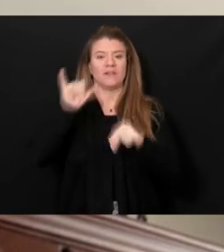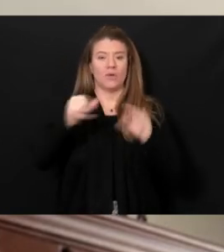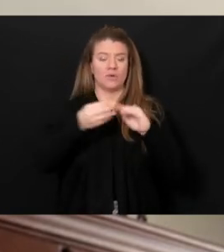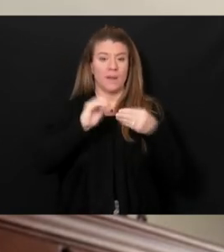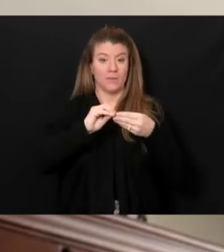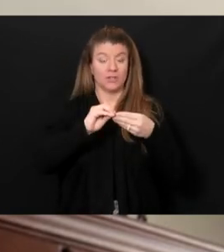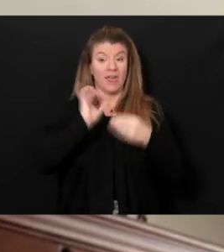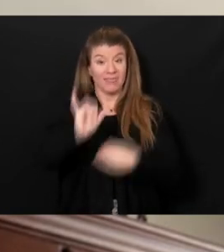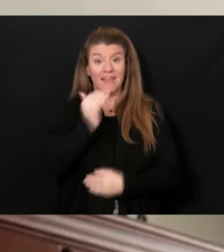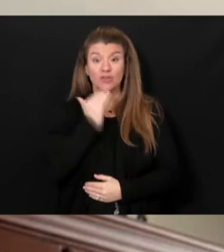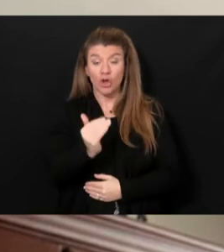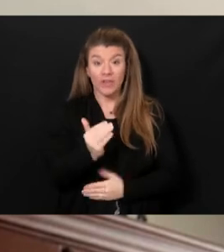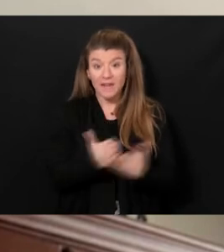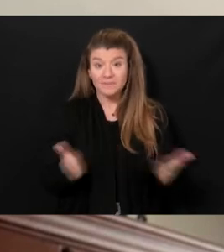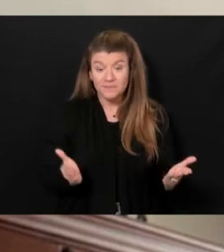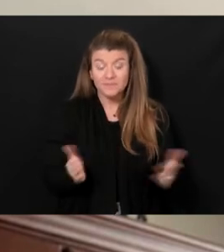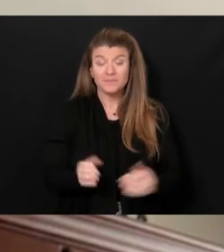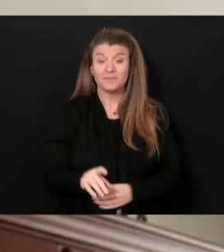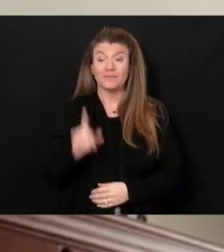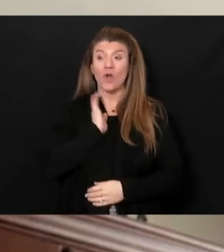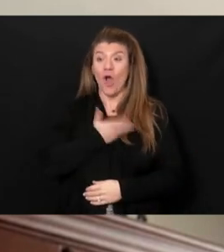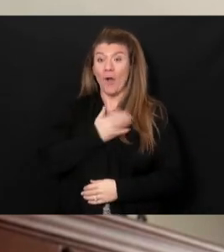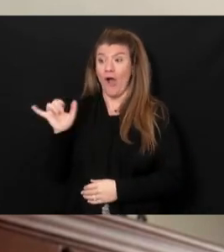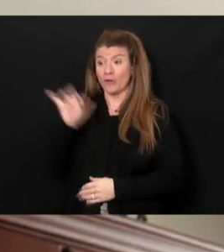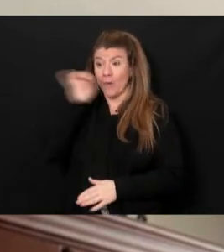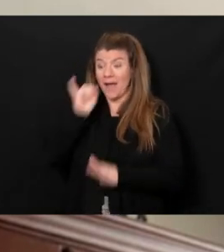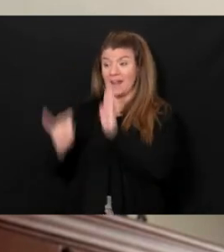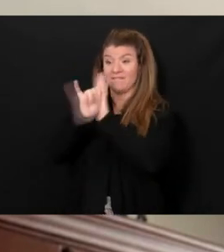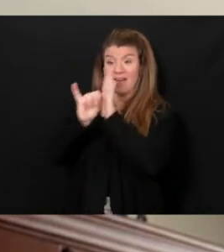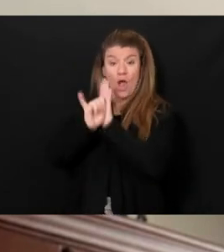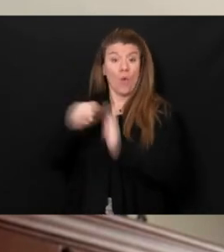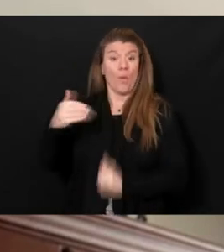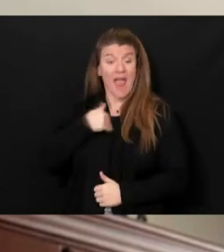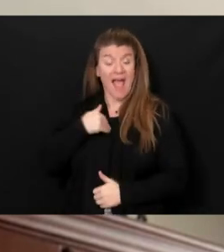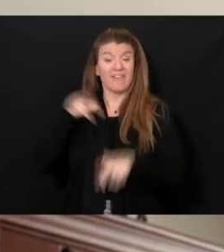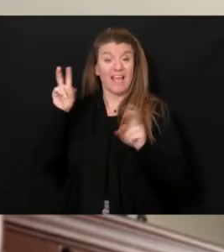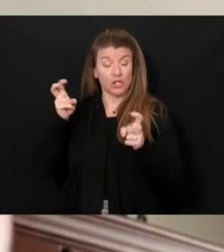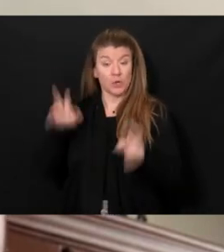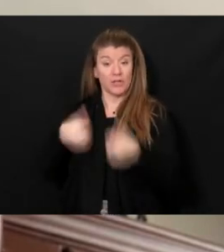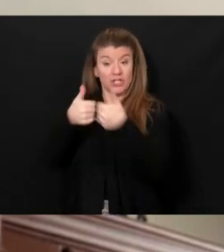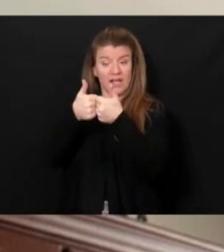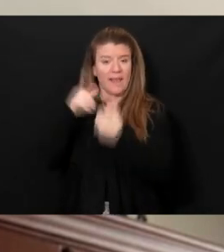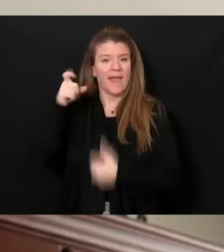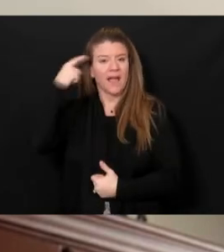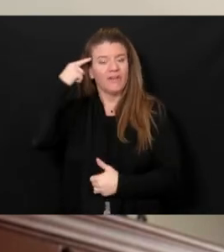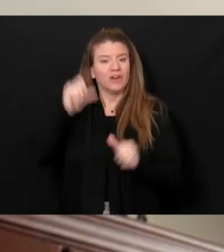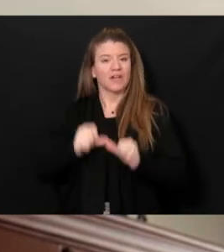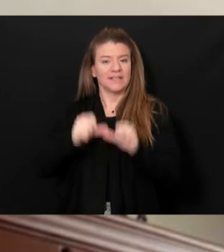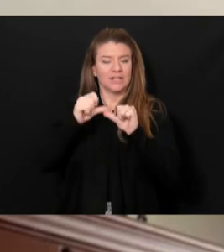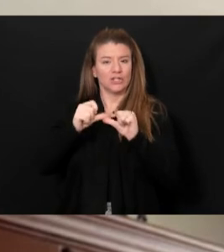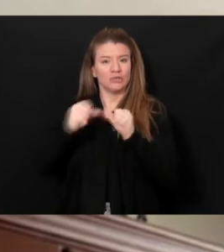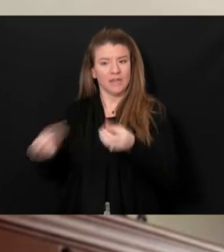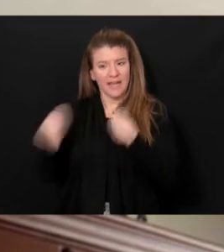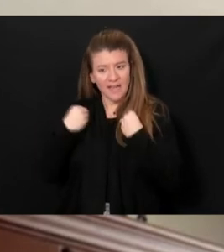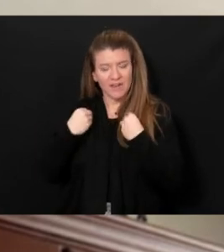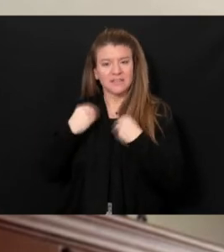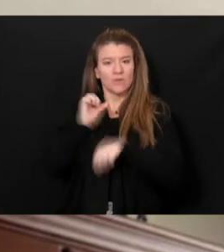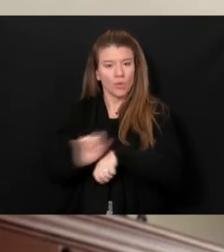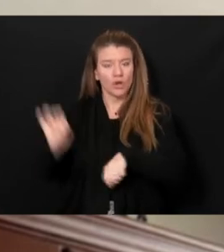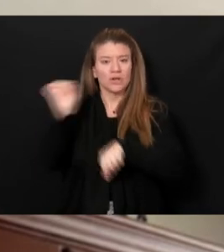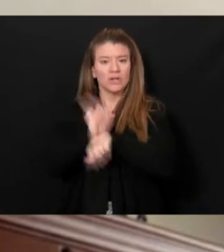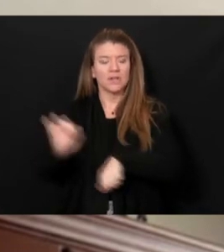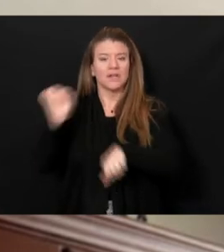think the good thing is we have identified that we have an issue and a challenge, and the governor continues to press us to work